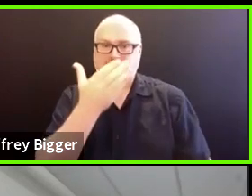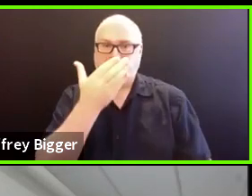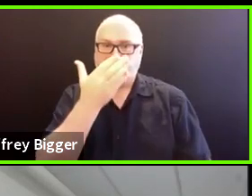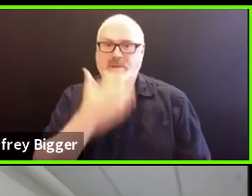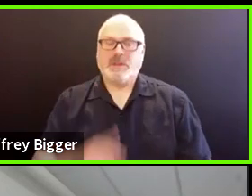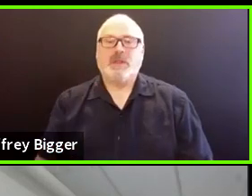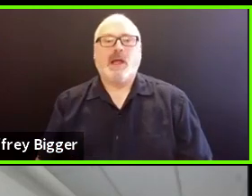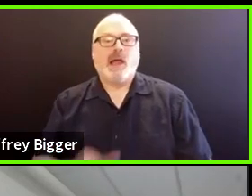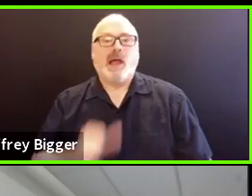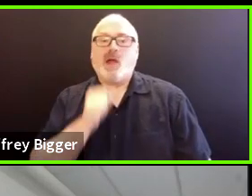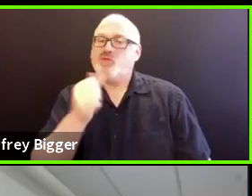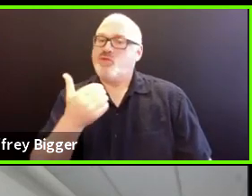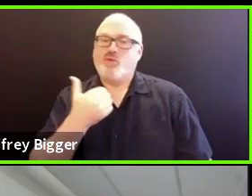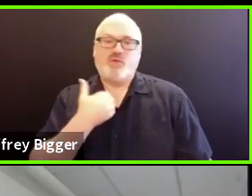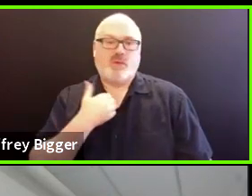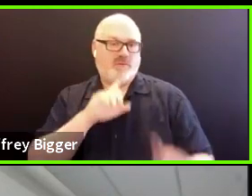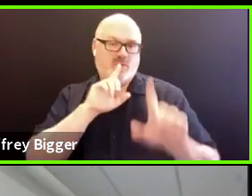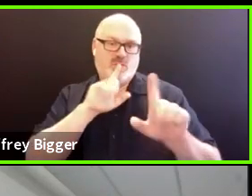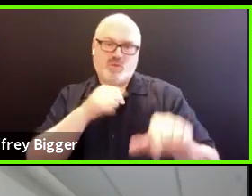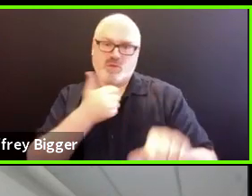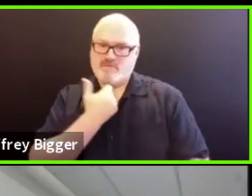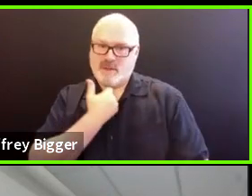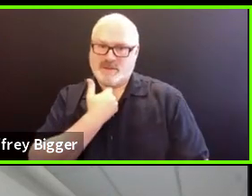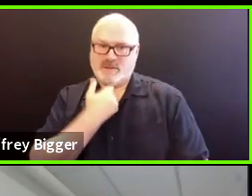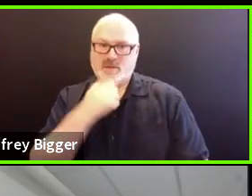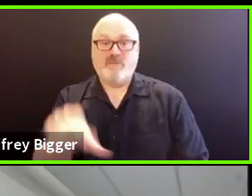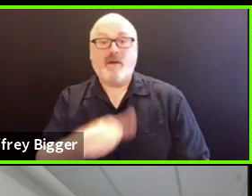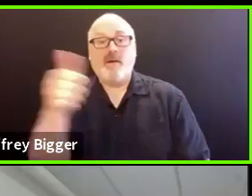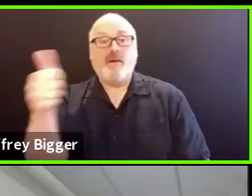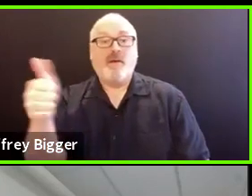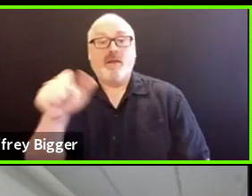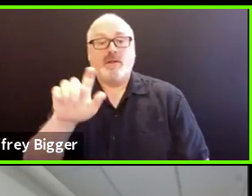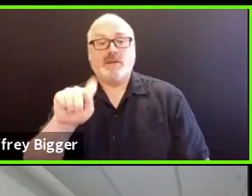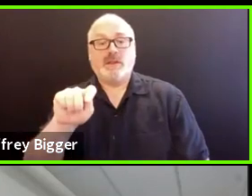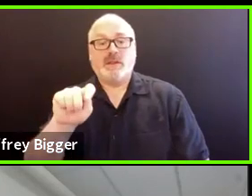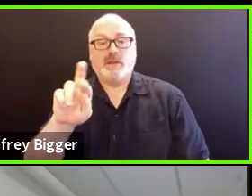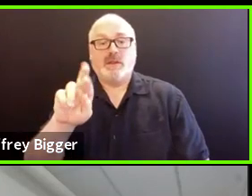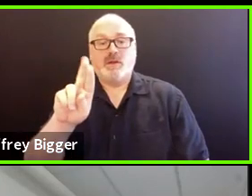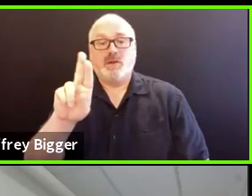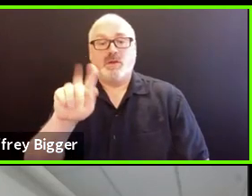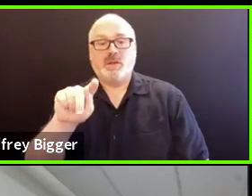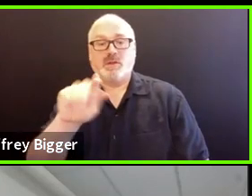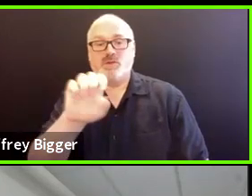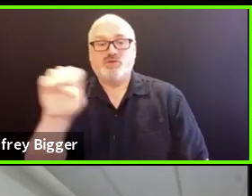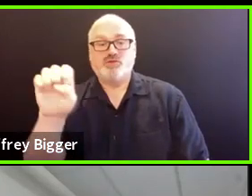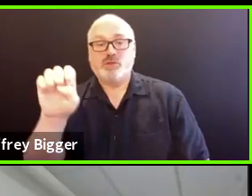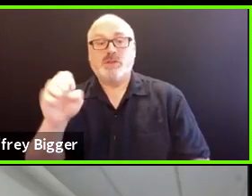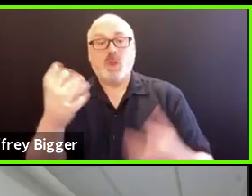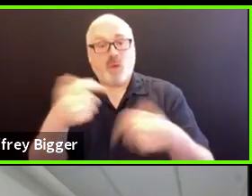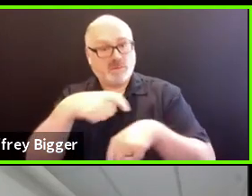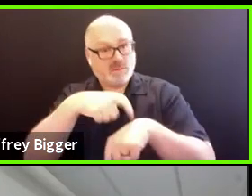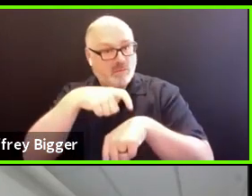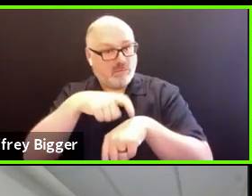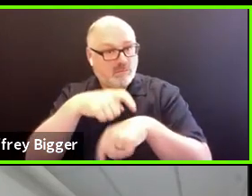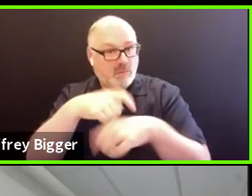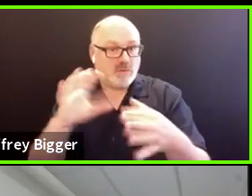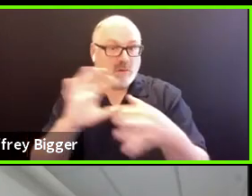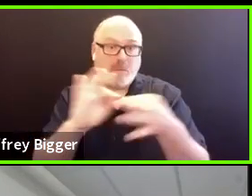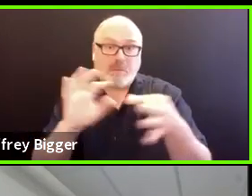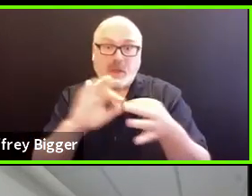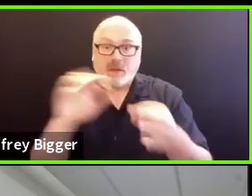I do not have a report. Are there any trustees that want to take time now to mention